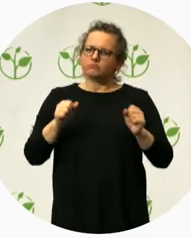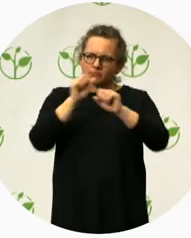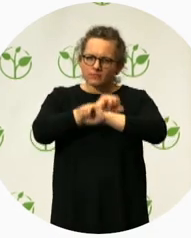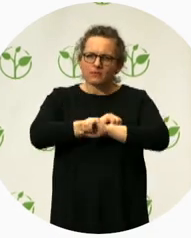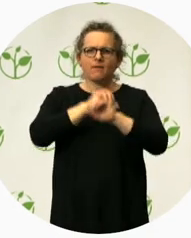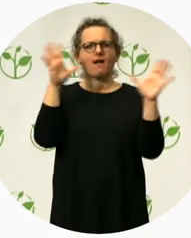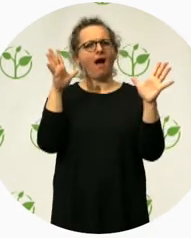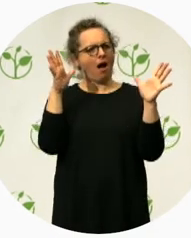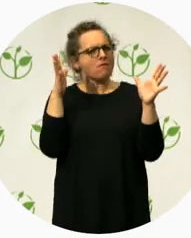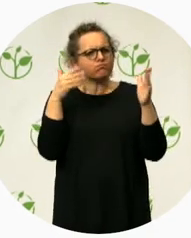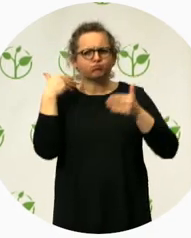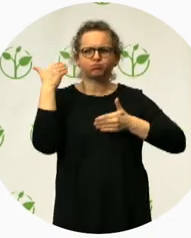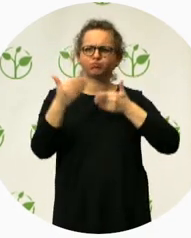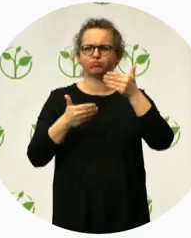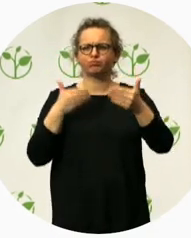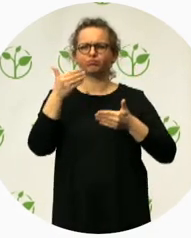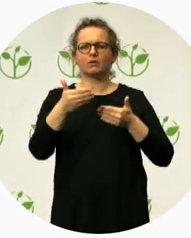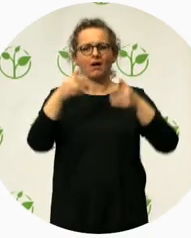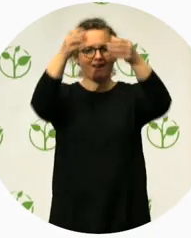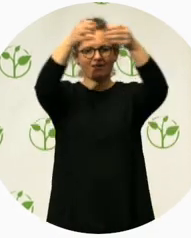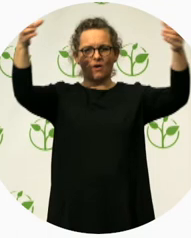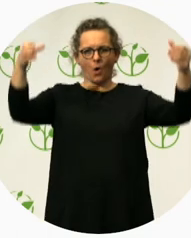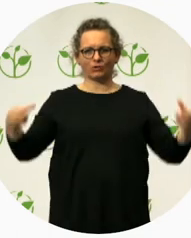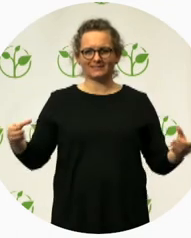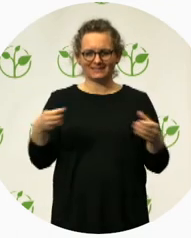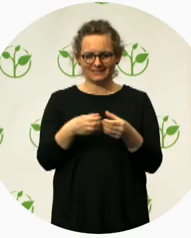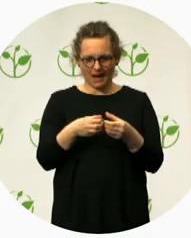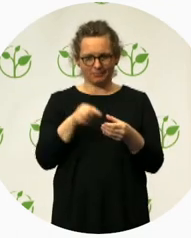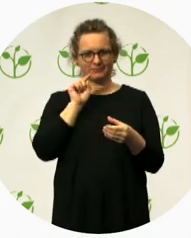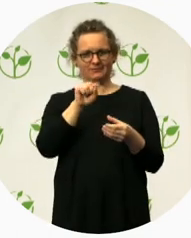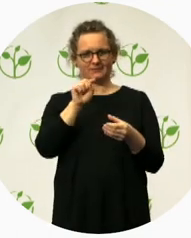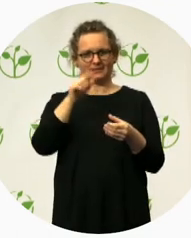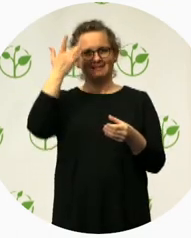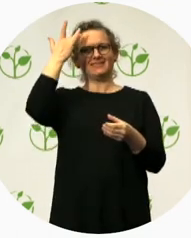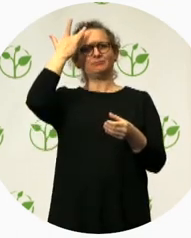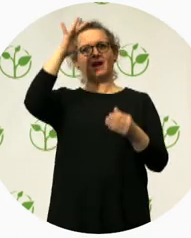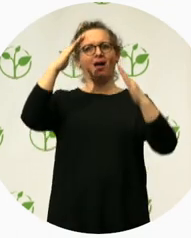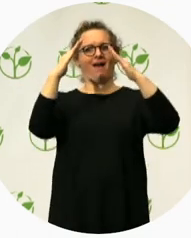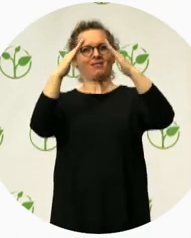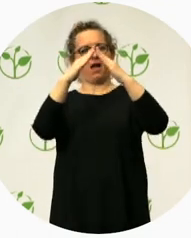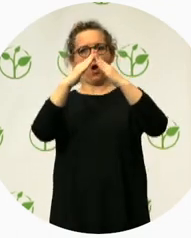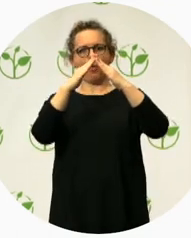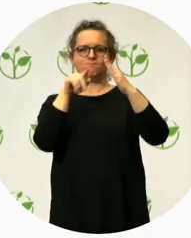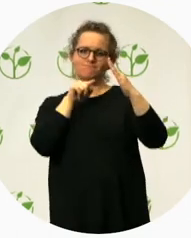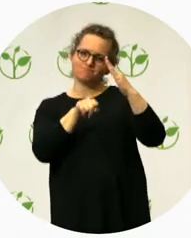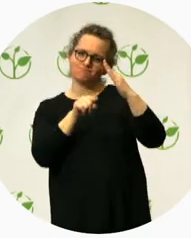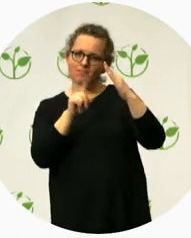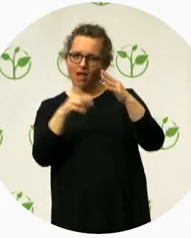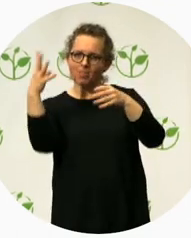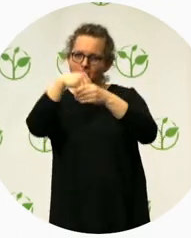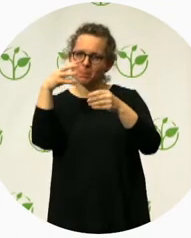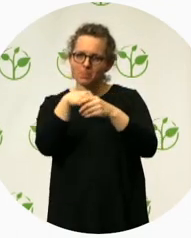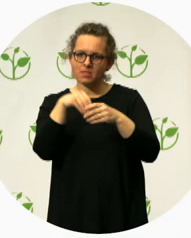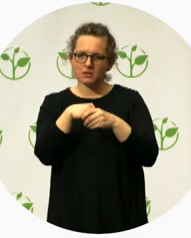smart homes. And smart homes really allow us to link together through sensors and controls